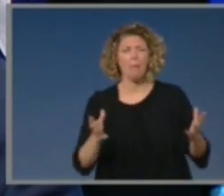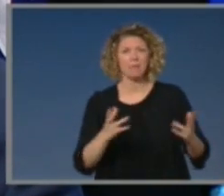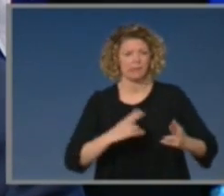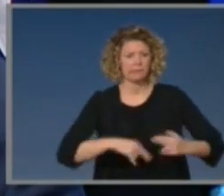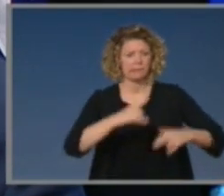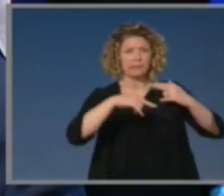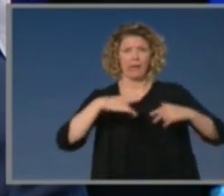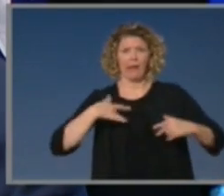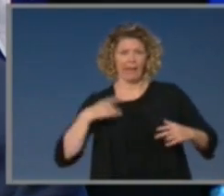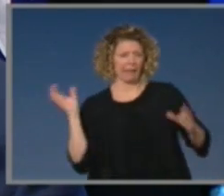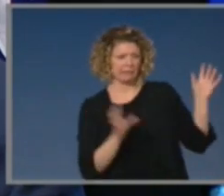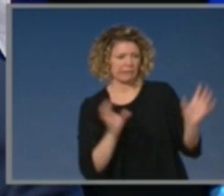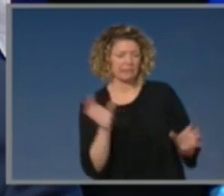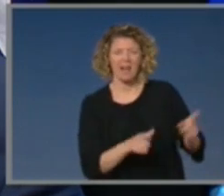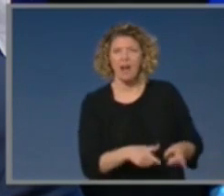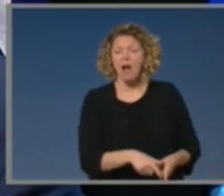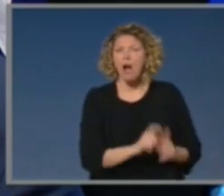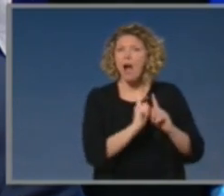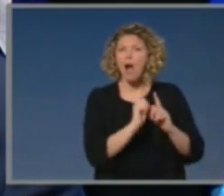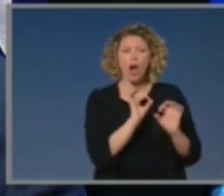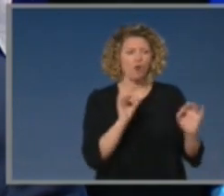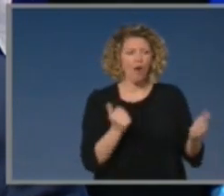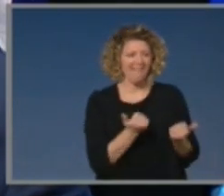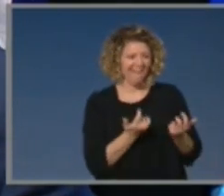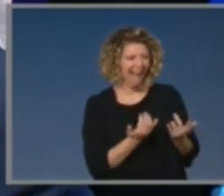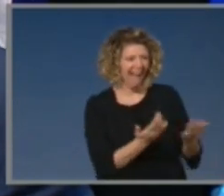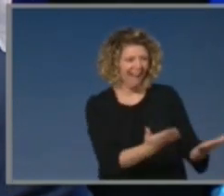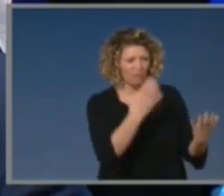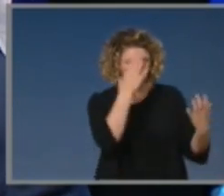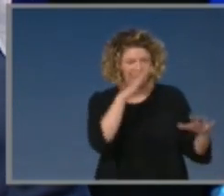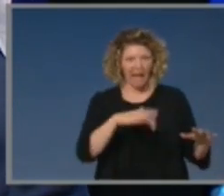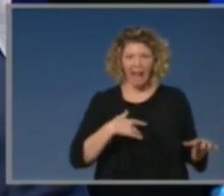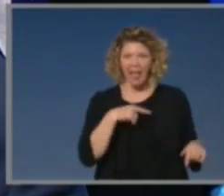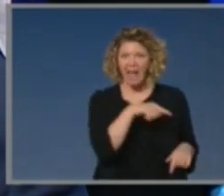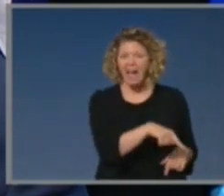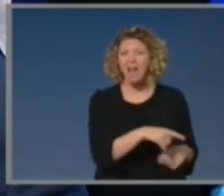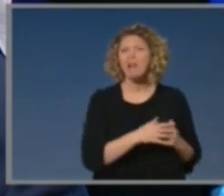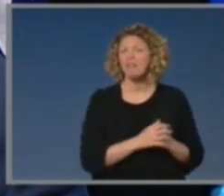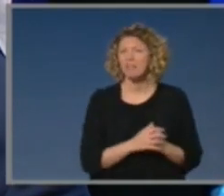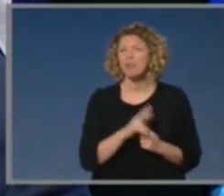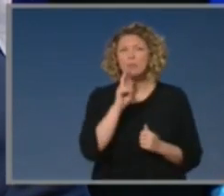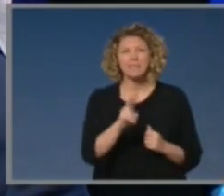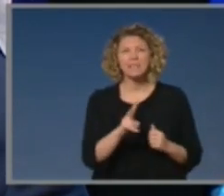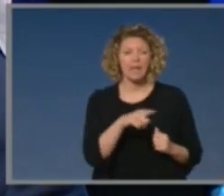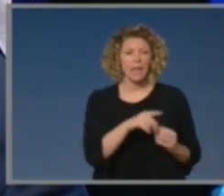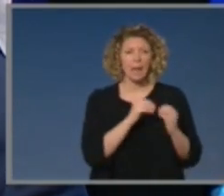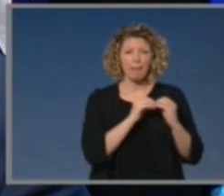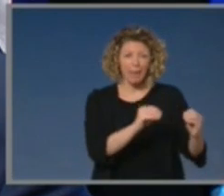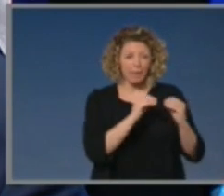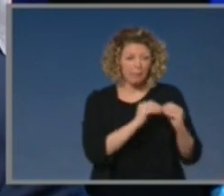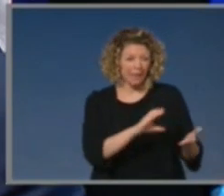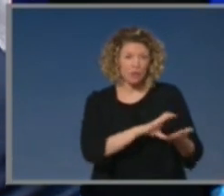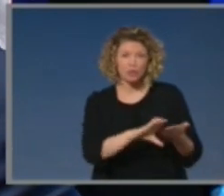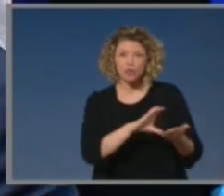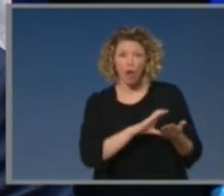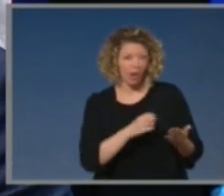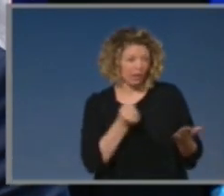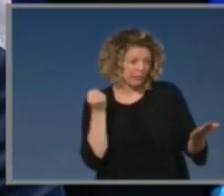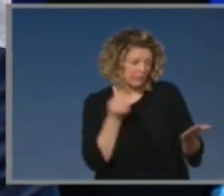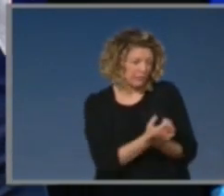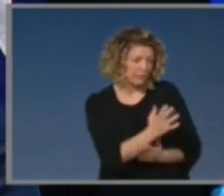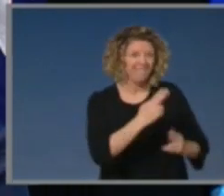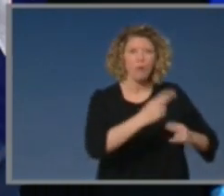new project measures that we've put in place now over some years, the $100 billion of rolling infrastructure all around the country. You've got to build the